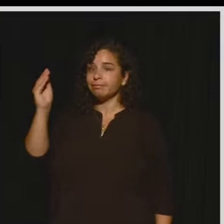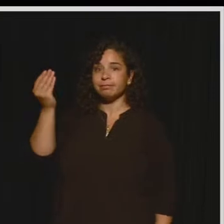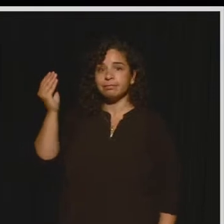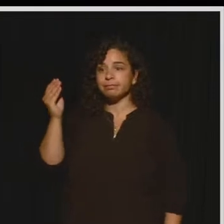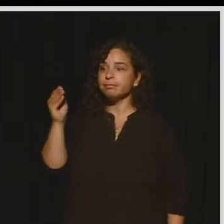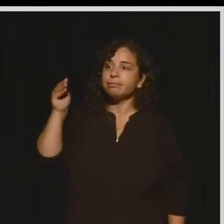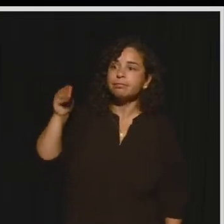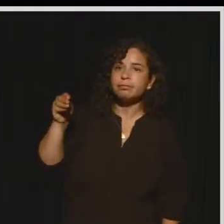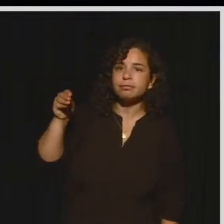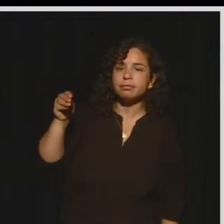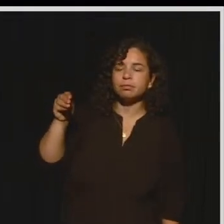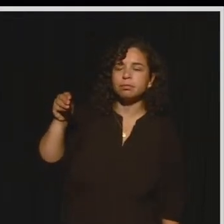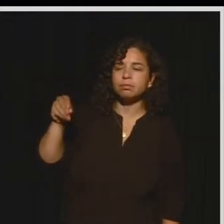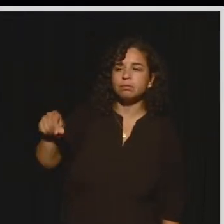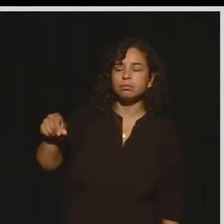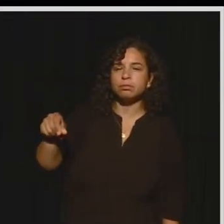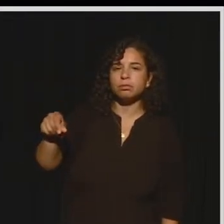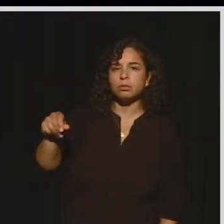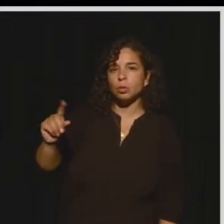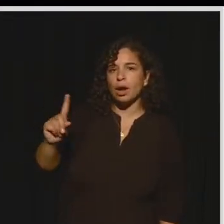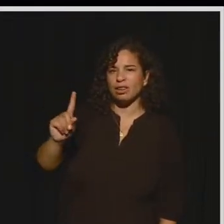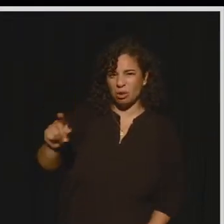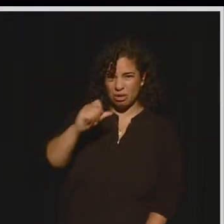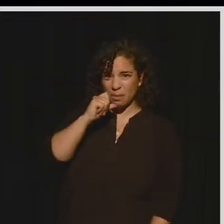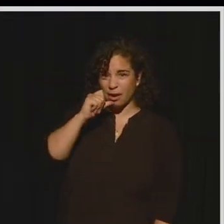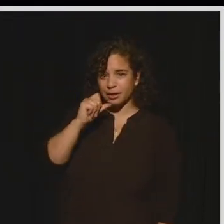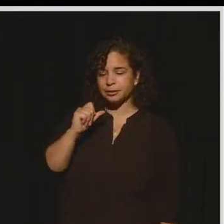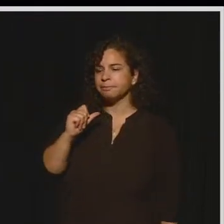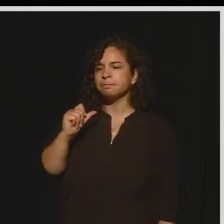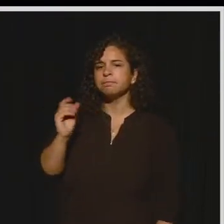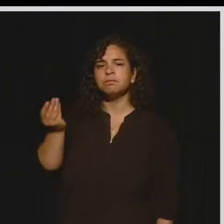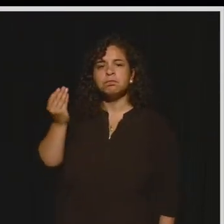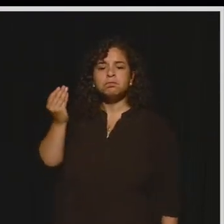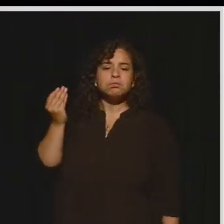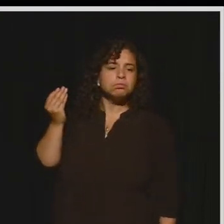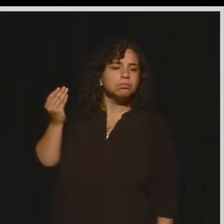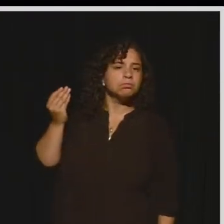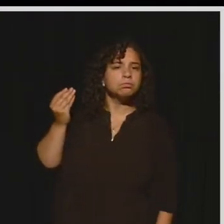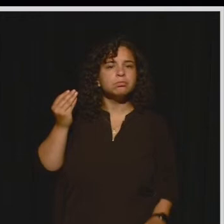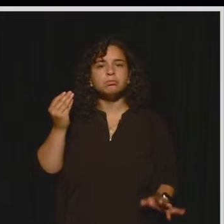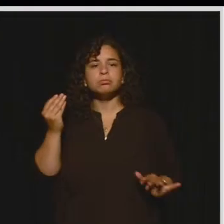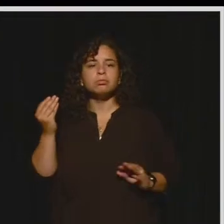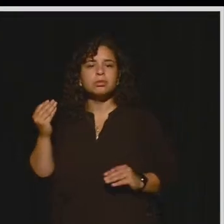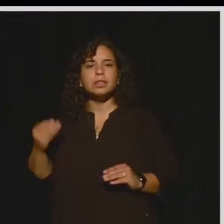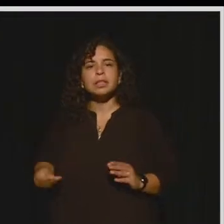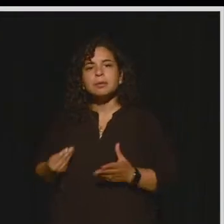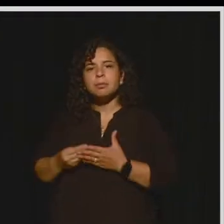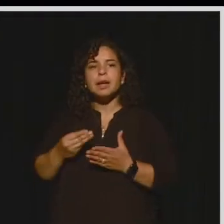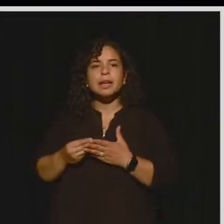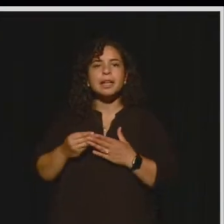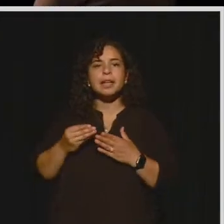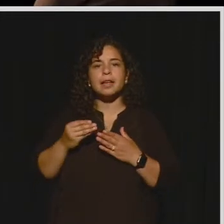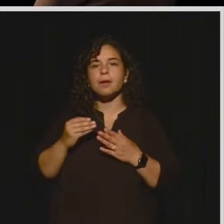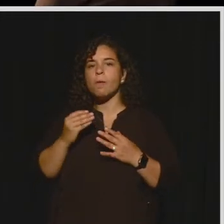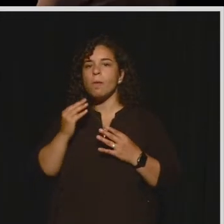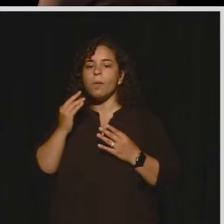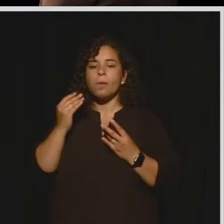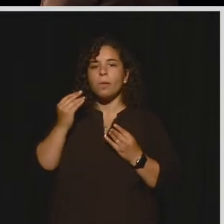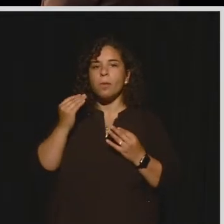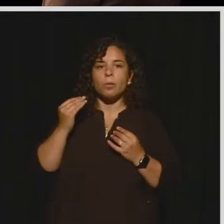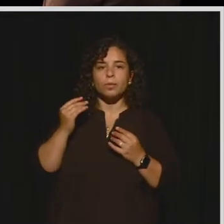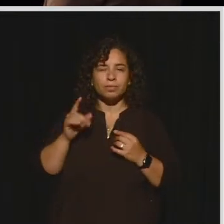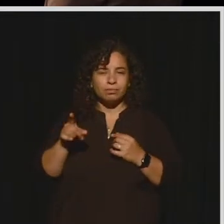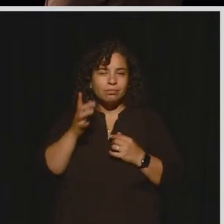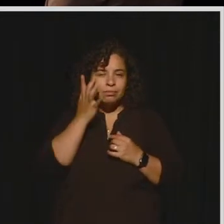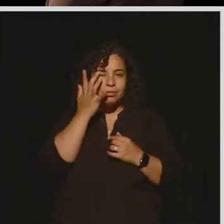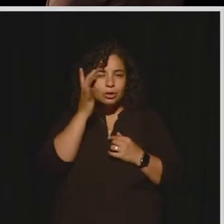to go to the bar space. They're fine through their savvy with social media and